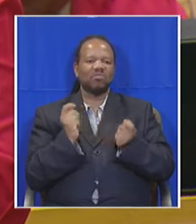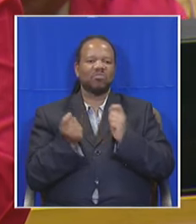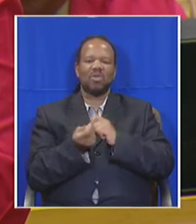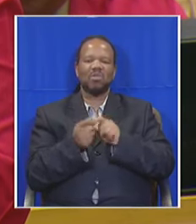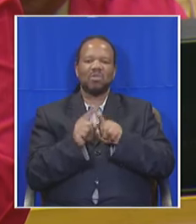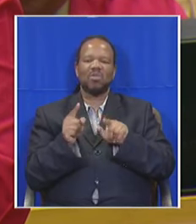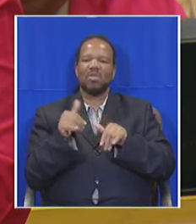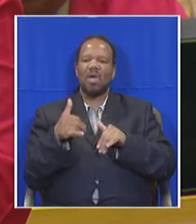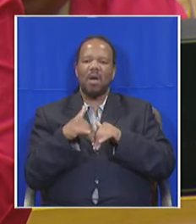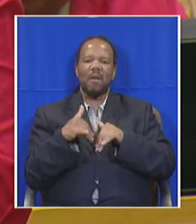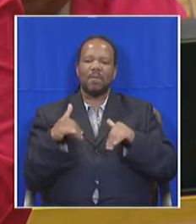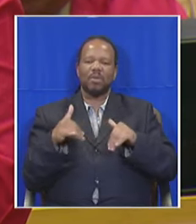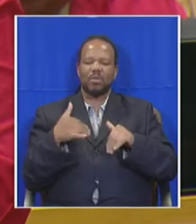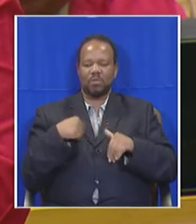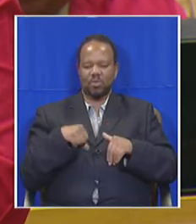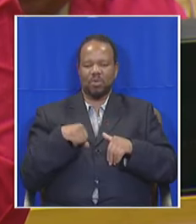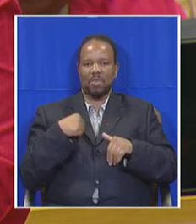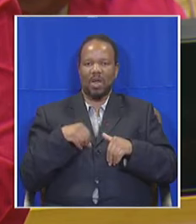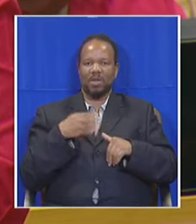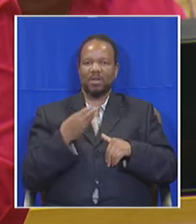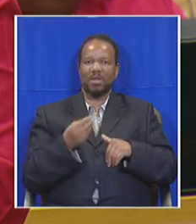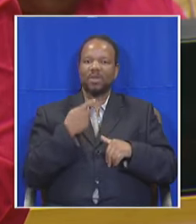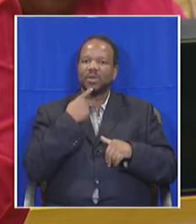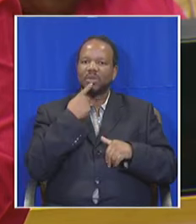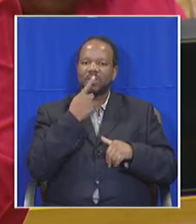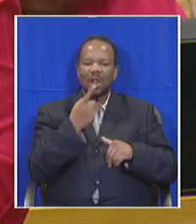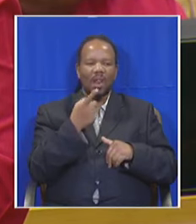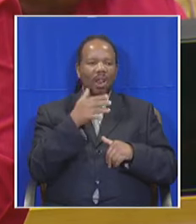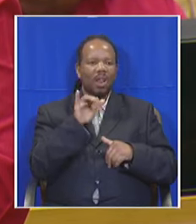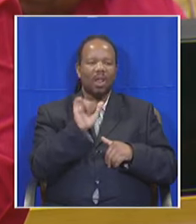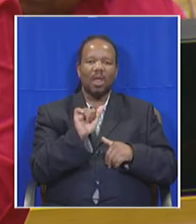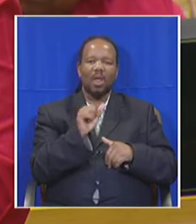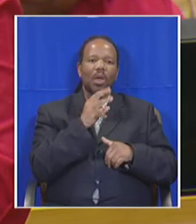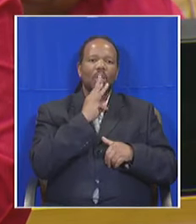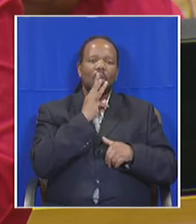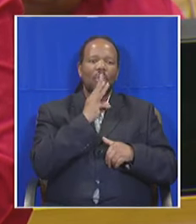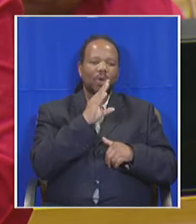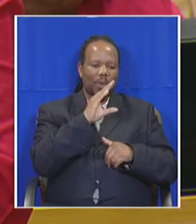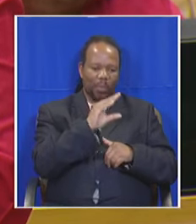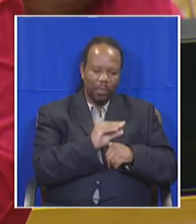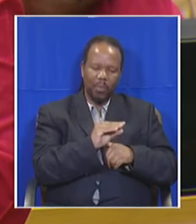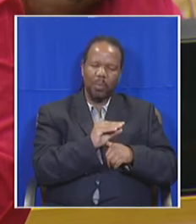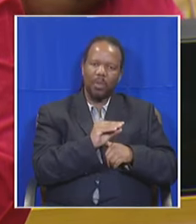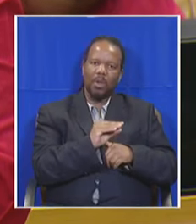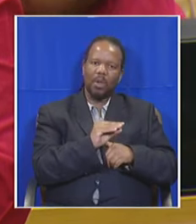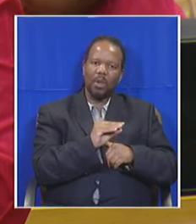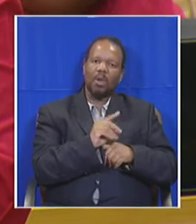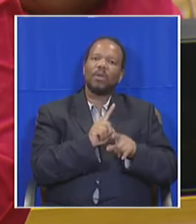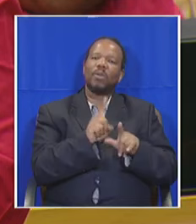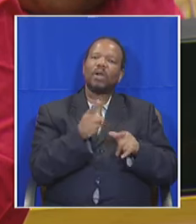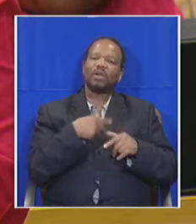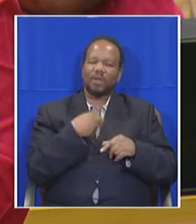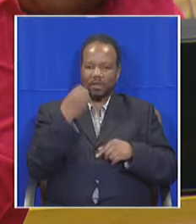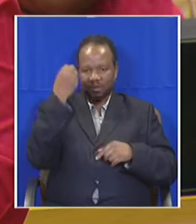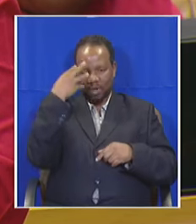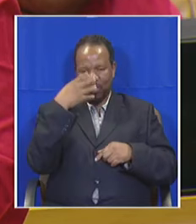with municipalities throughout the country telling people to decrease their water consumption for essential, like showering,